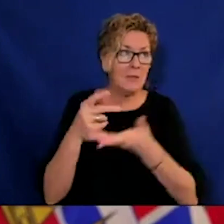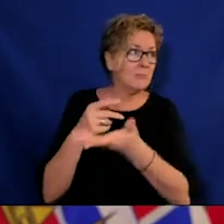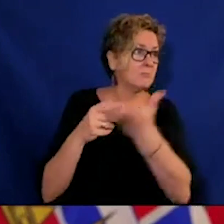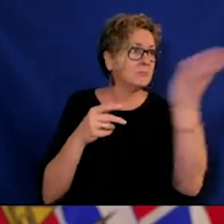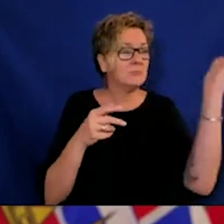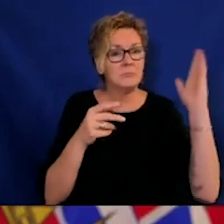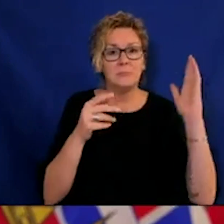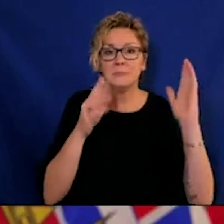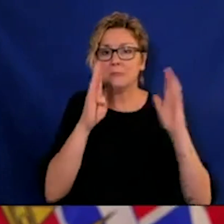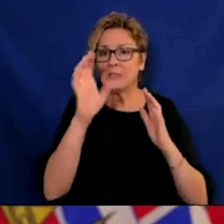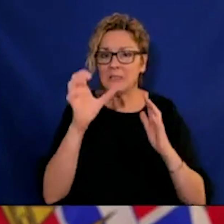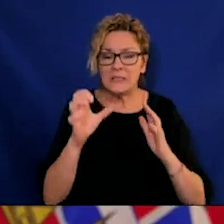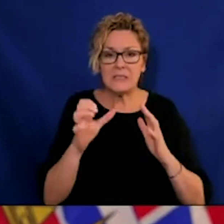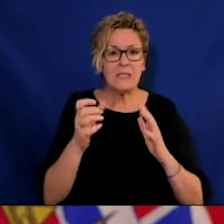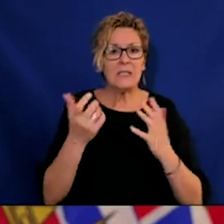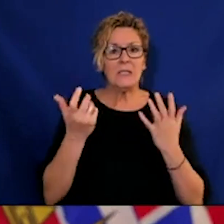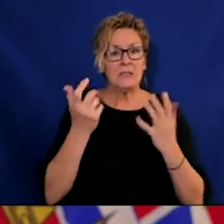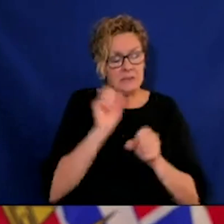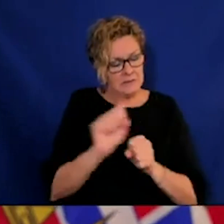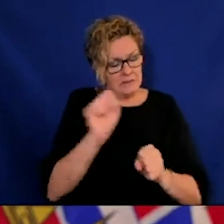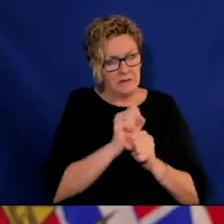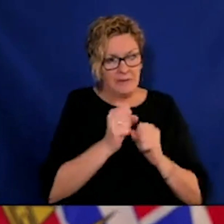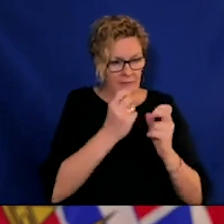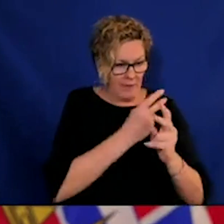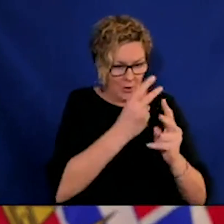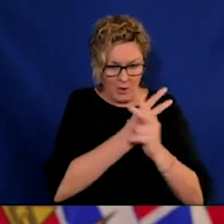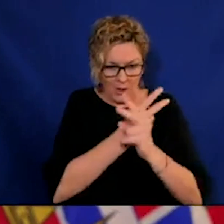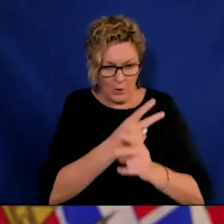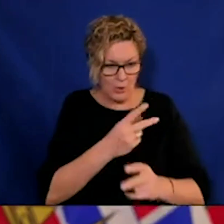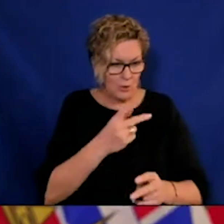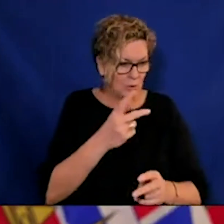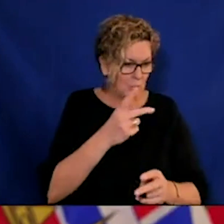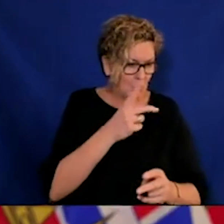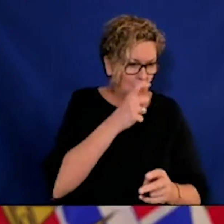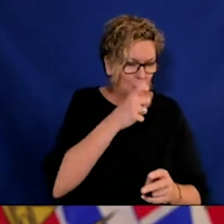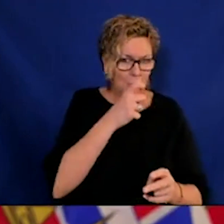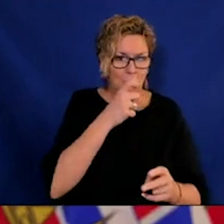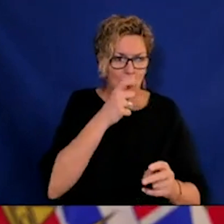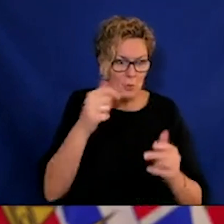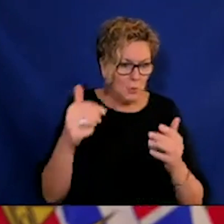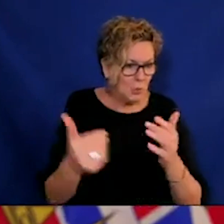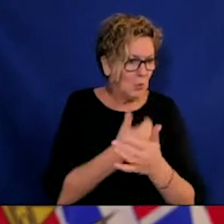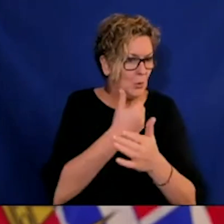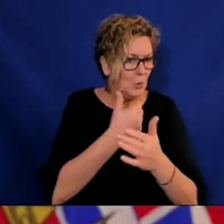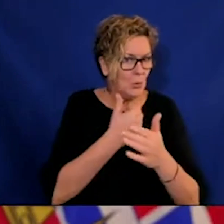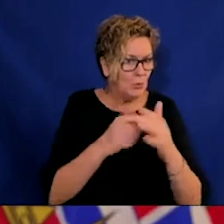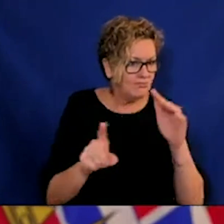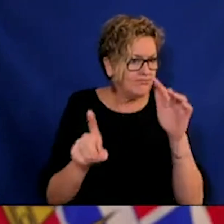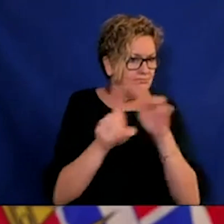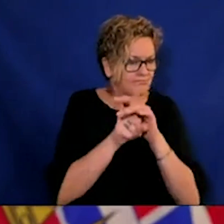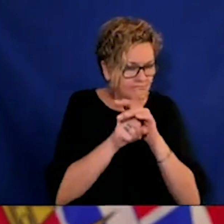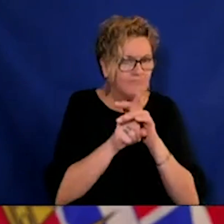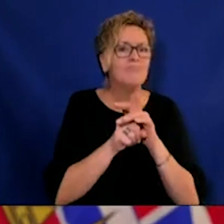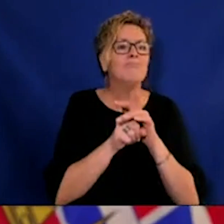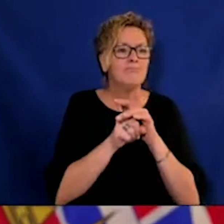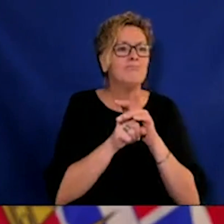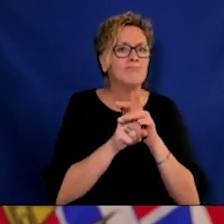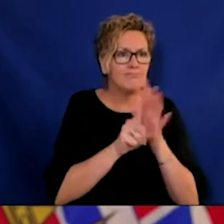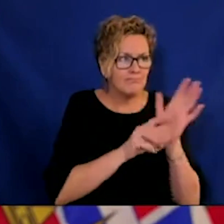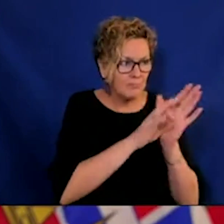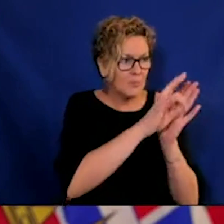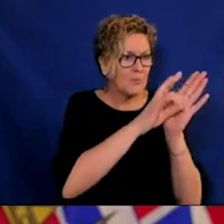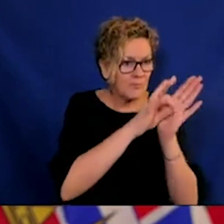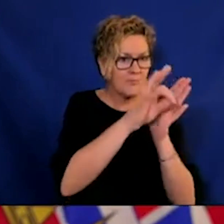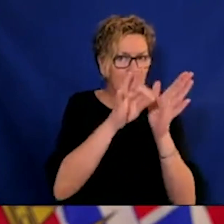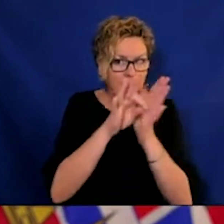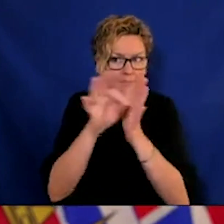every single day. The challenge is that these are living, ongoing databases, and a daily number is really a